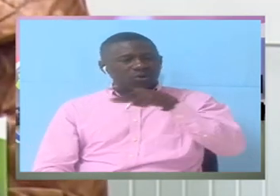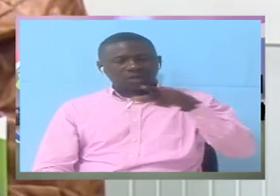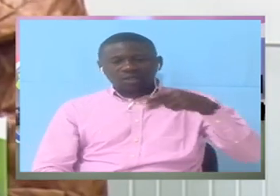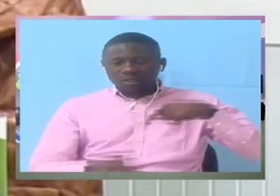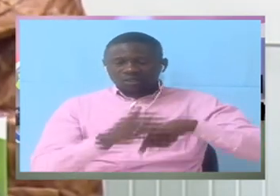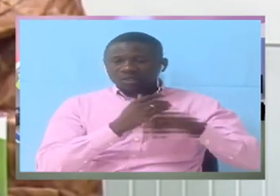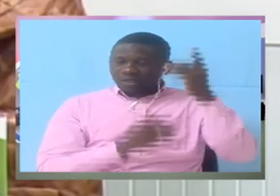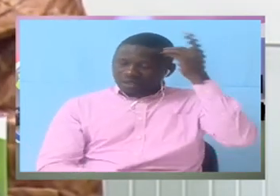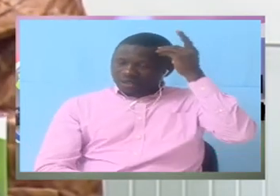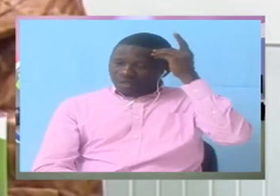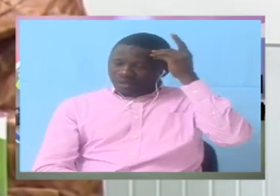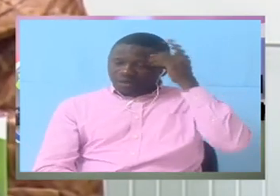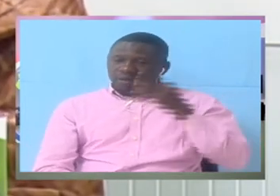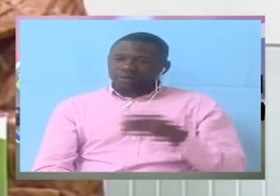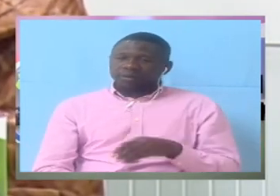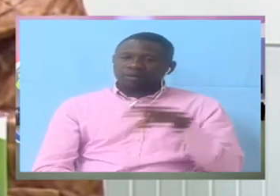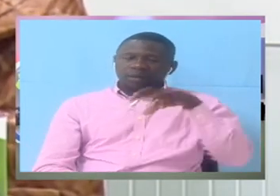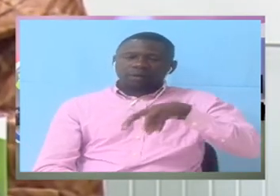Senegal.